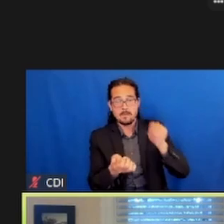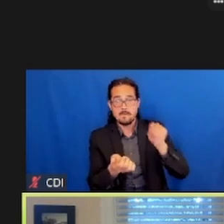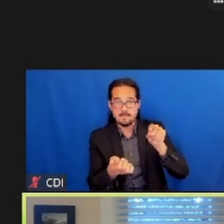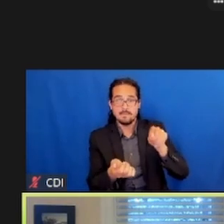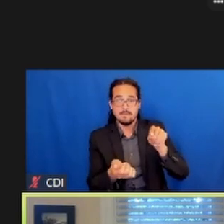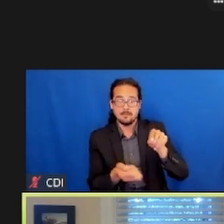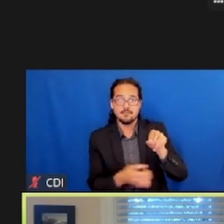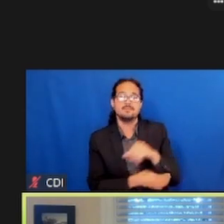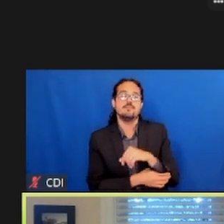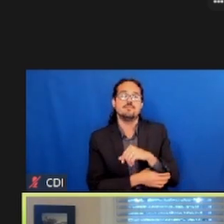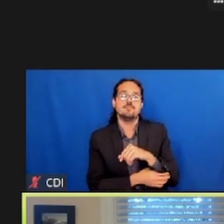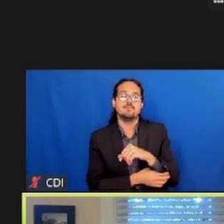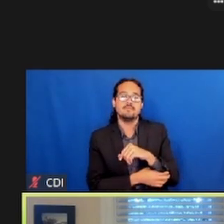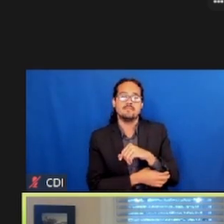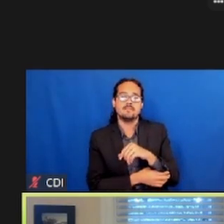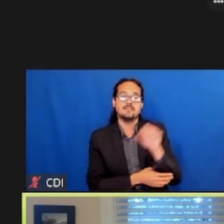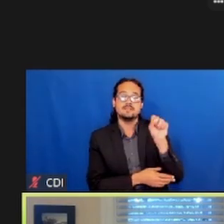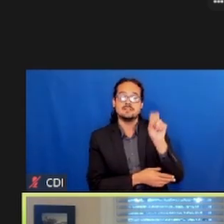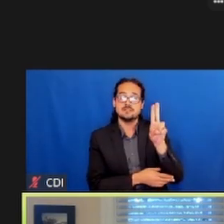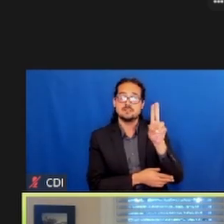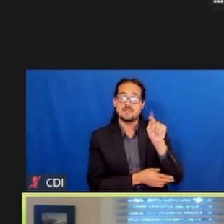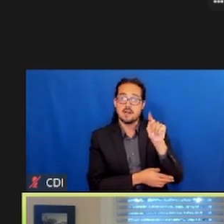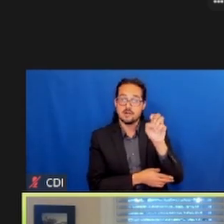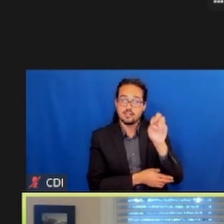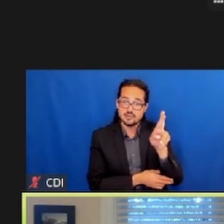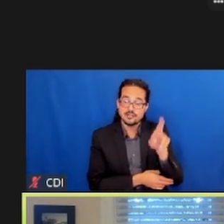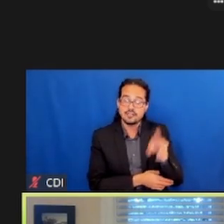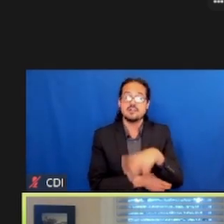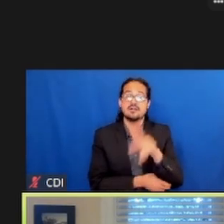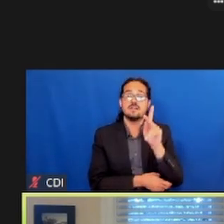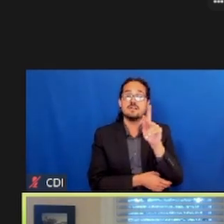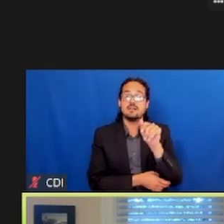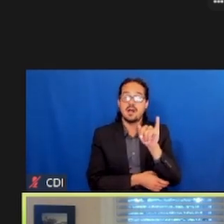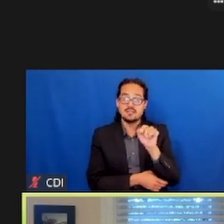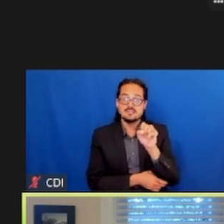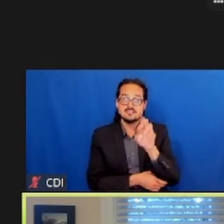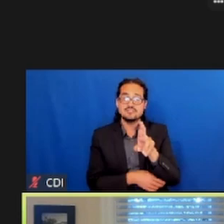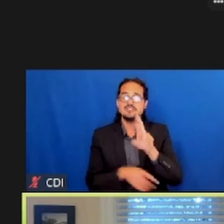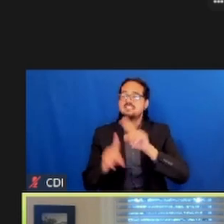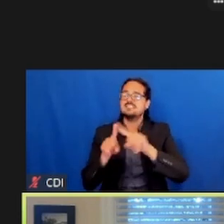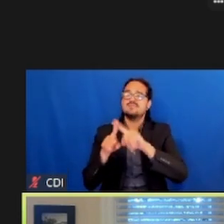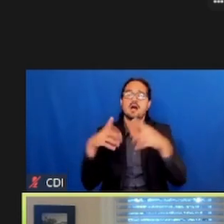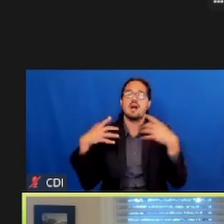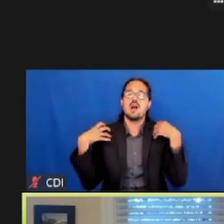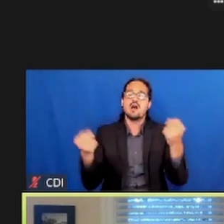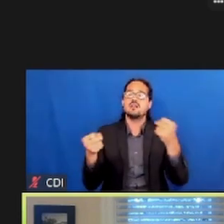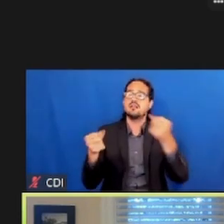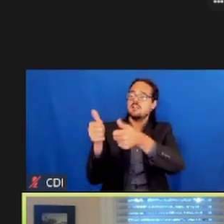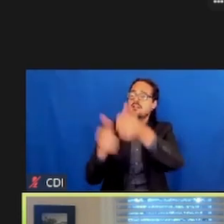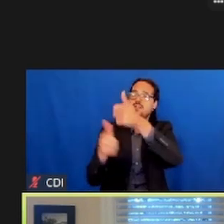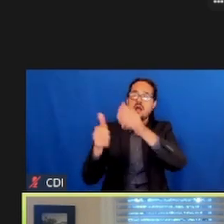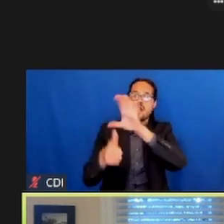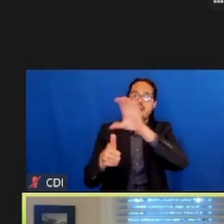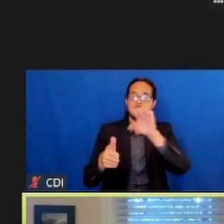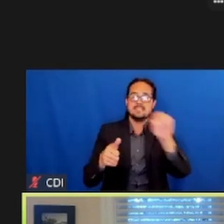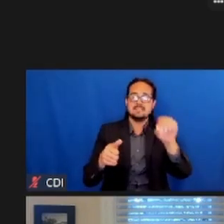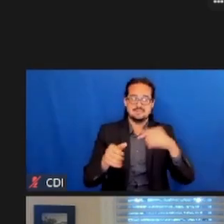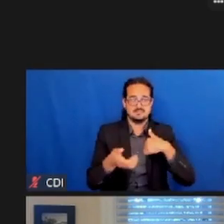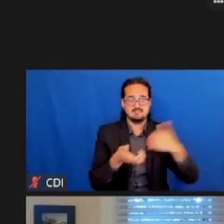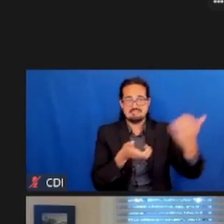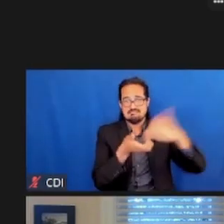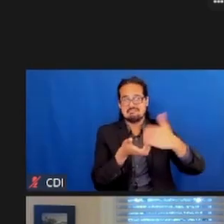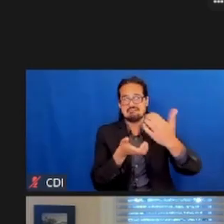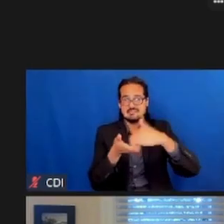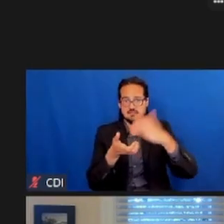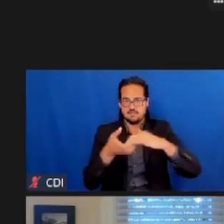respond to this unexpected pandemic that landed on our laps last year. So thank you,